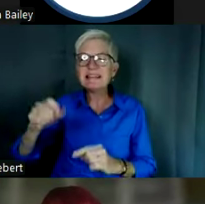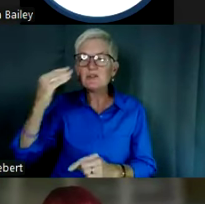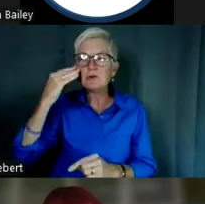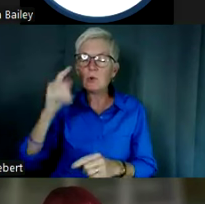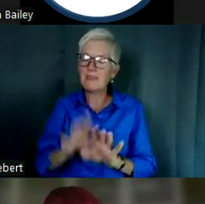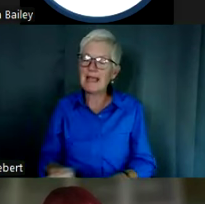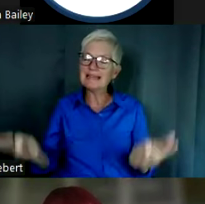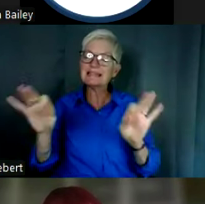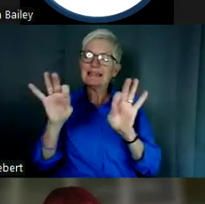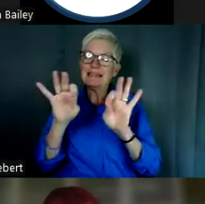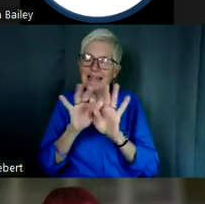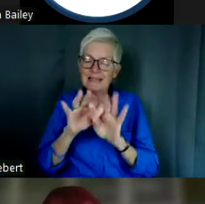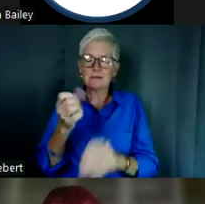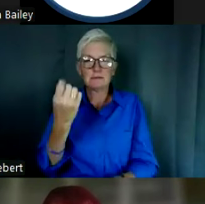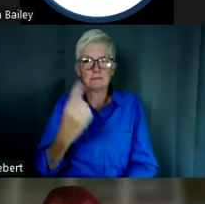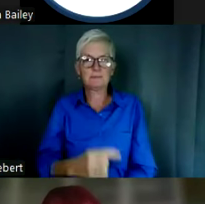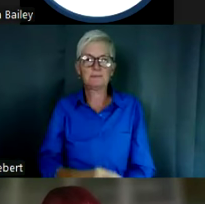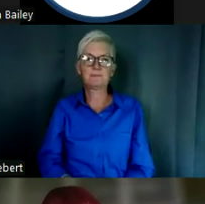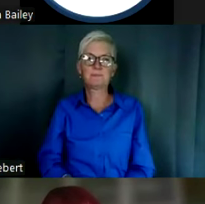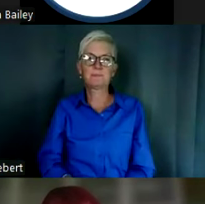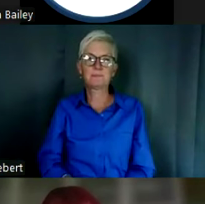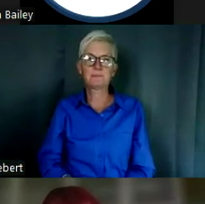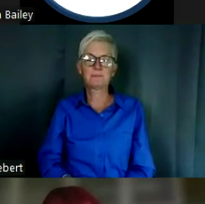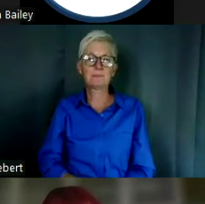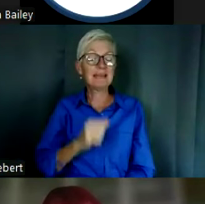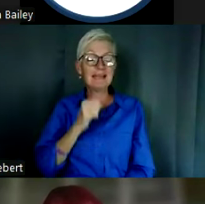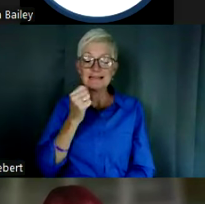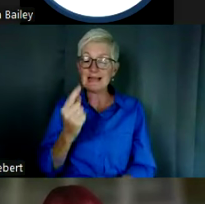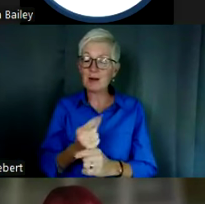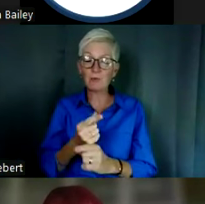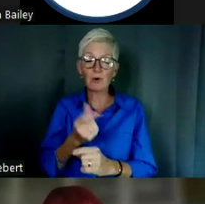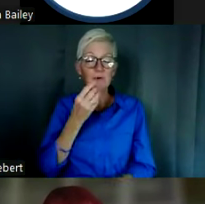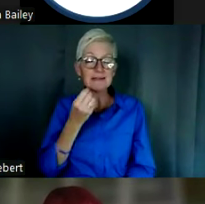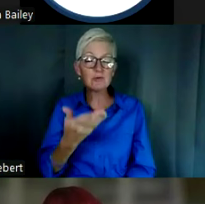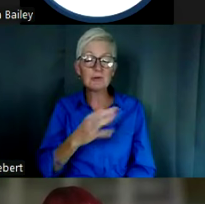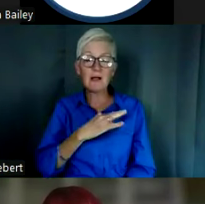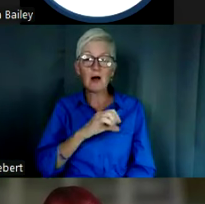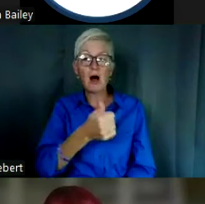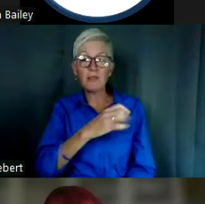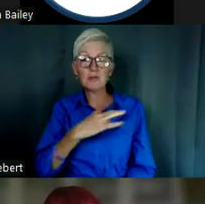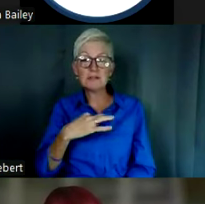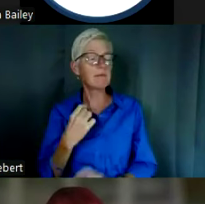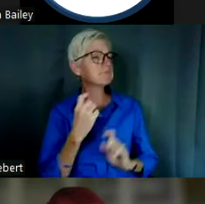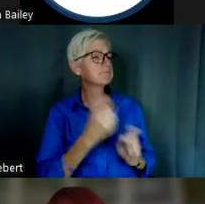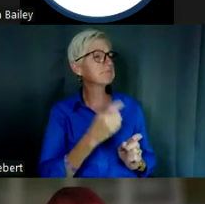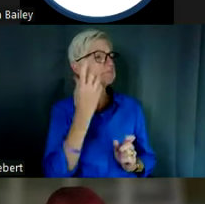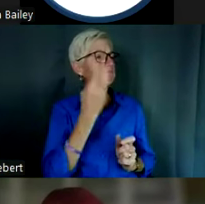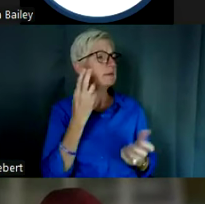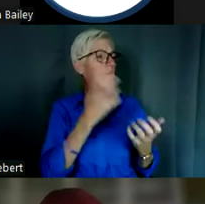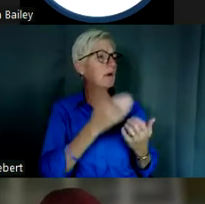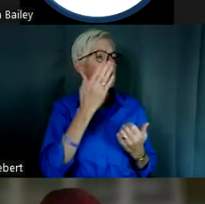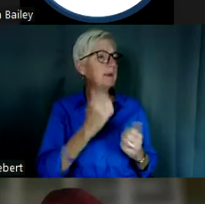and important to understand. So it would not be appropriate to inform my employees that I'm accommodating somebody because of